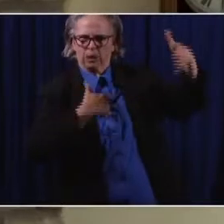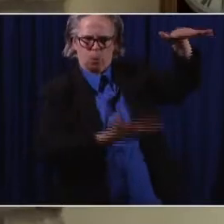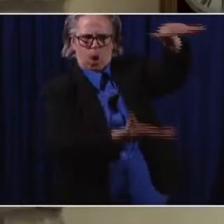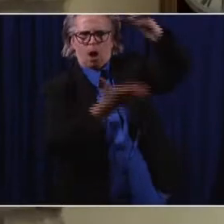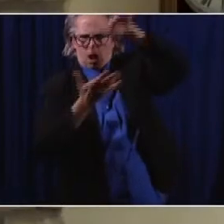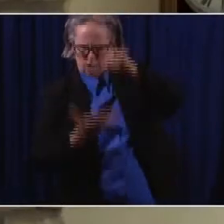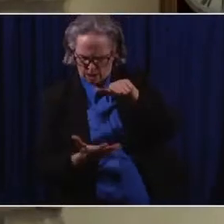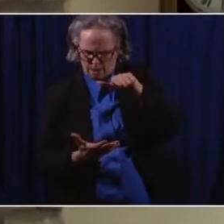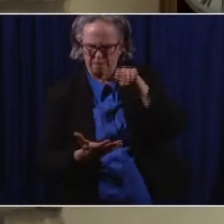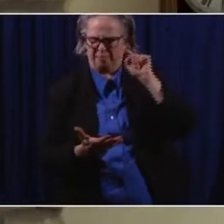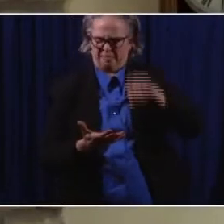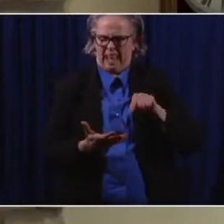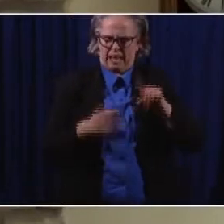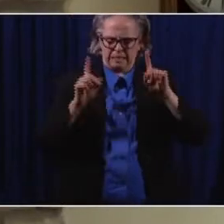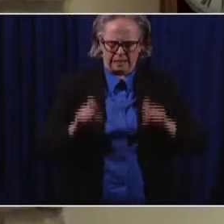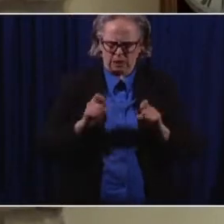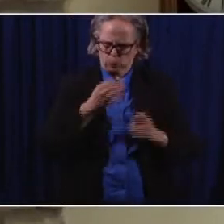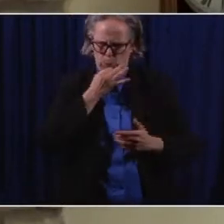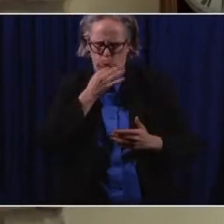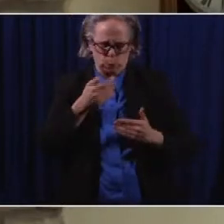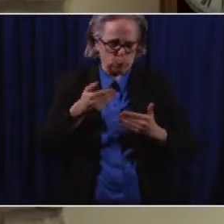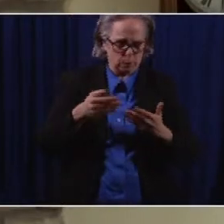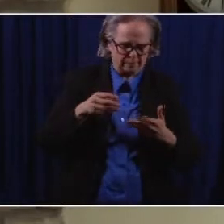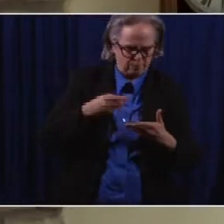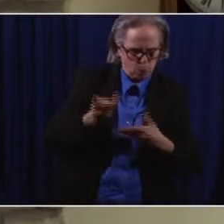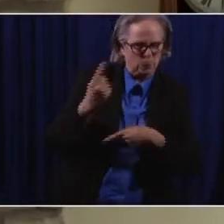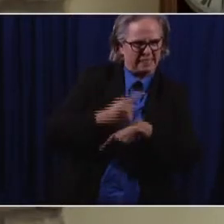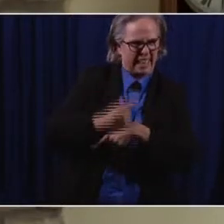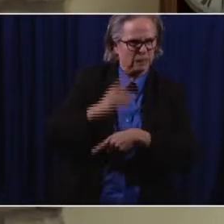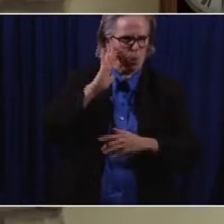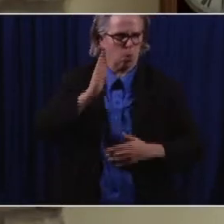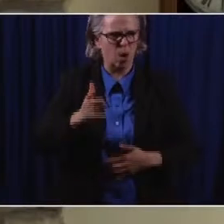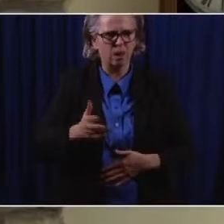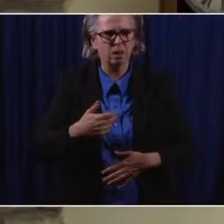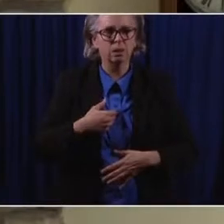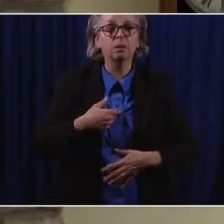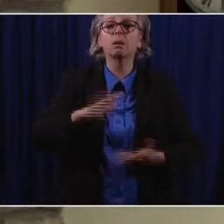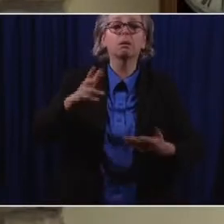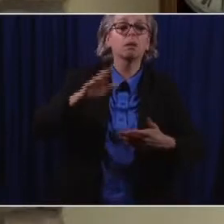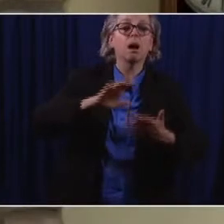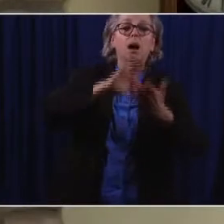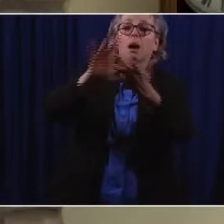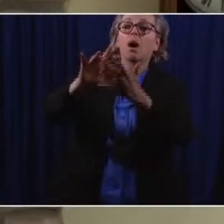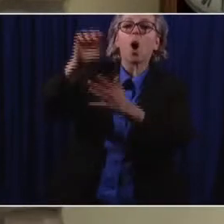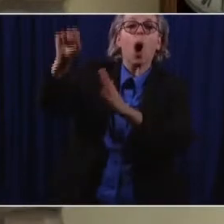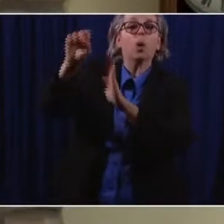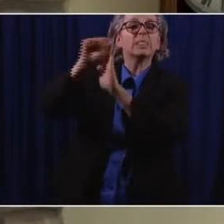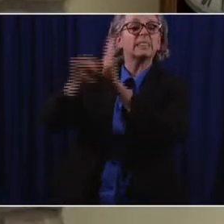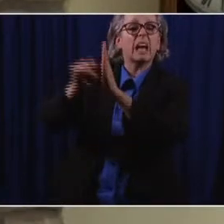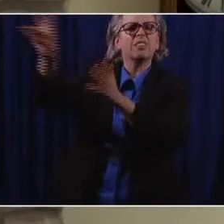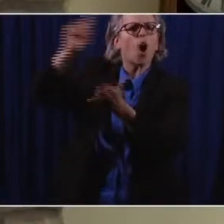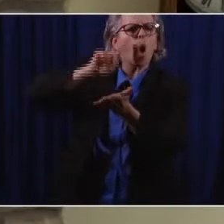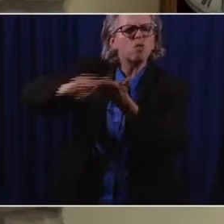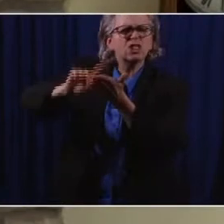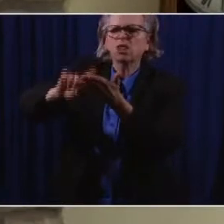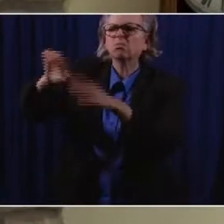day. We've asked Ohio State researchers to come up with a protocol. We're going to take